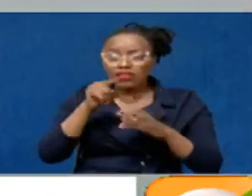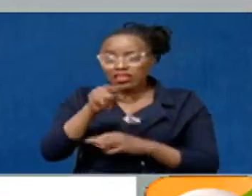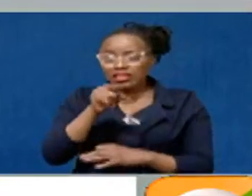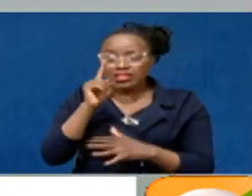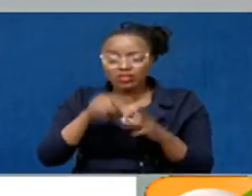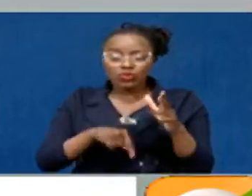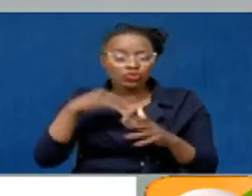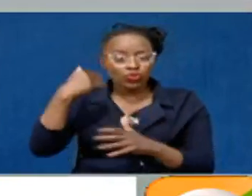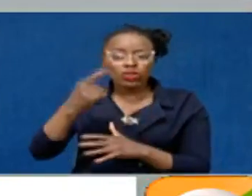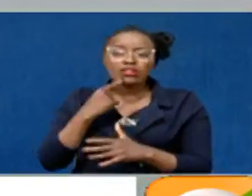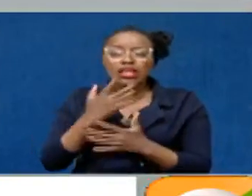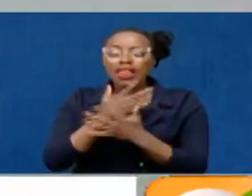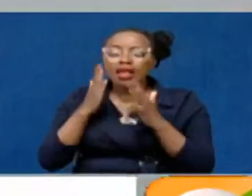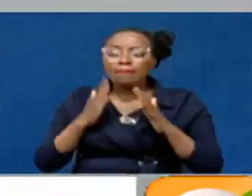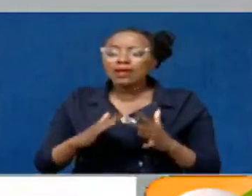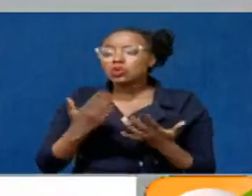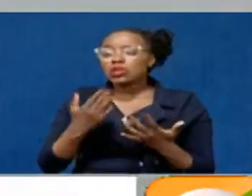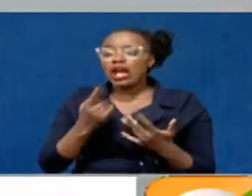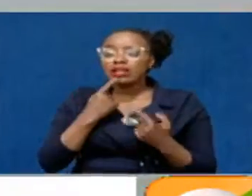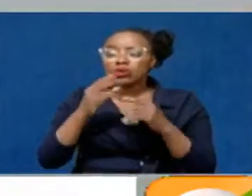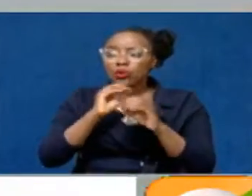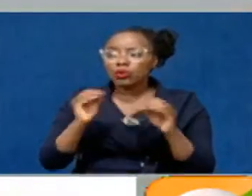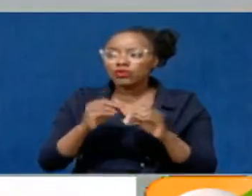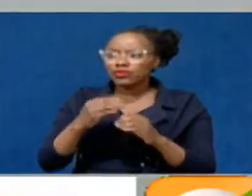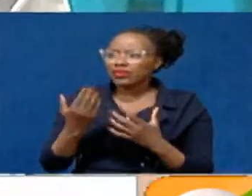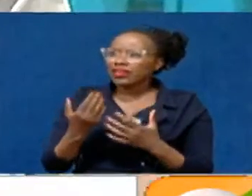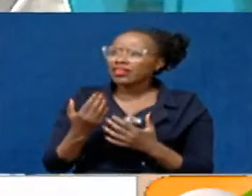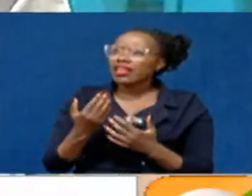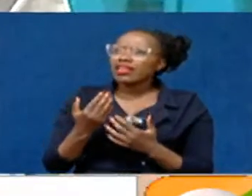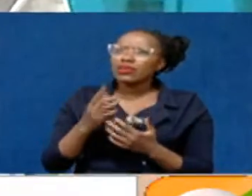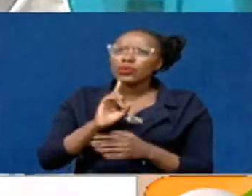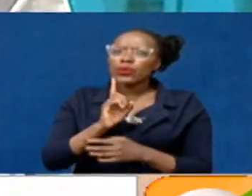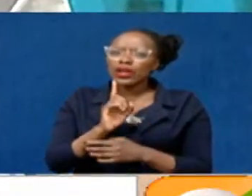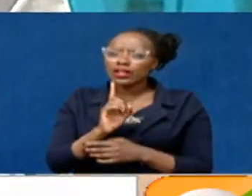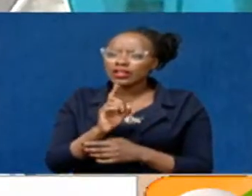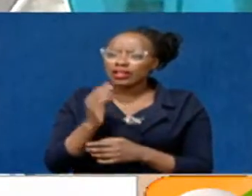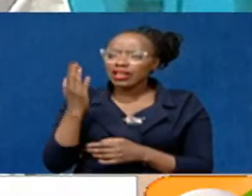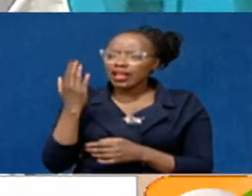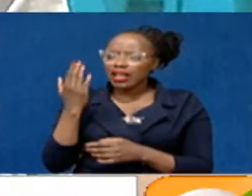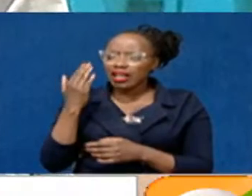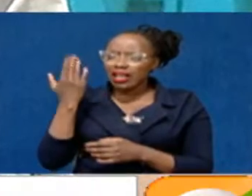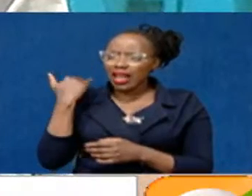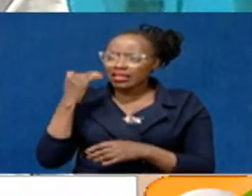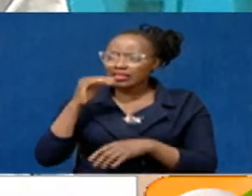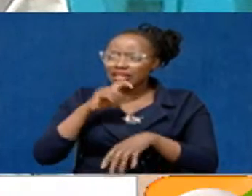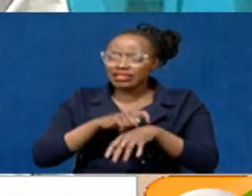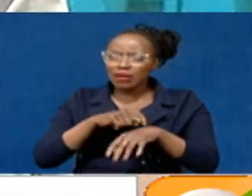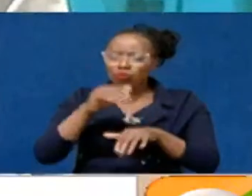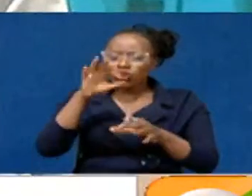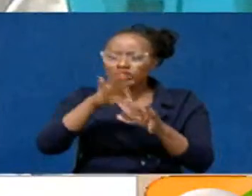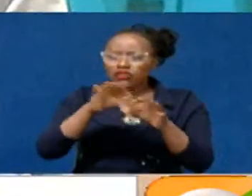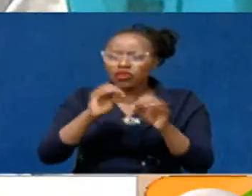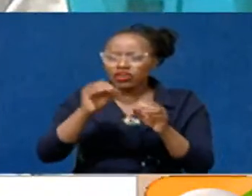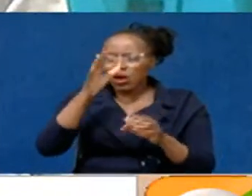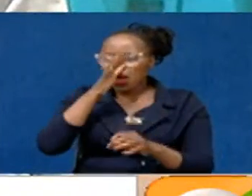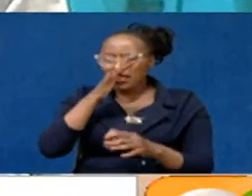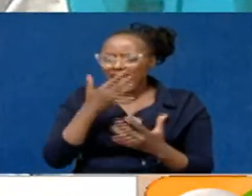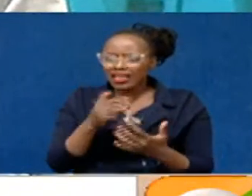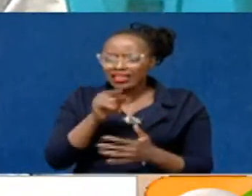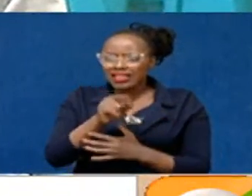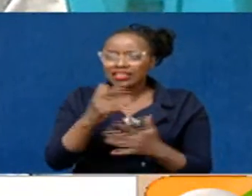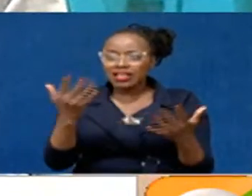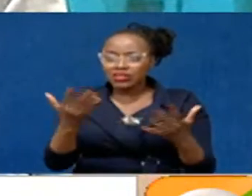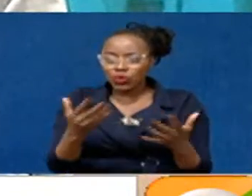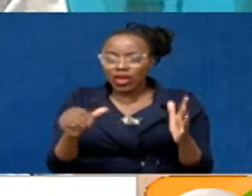what we'll keep seeing and no one says anything. But when is the last time anyway that someone was not elected because they lied? I mean, that's